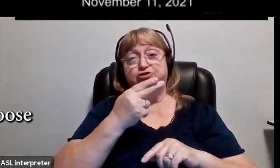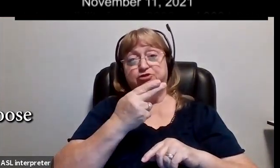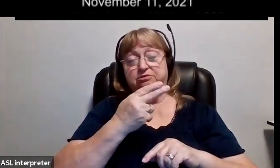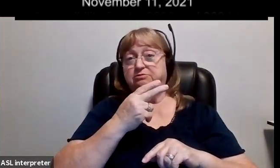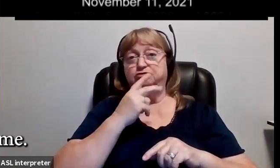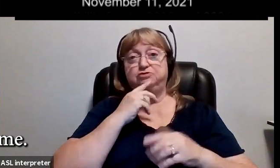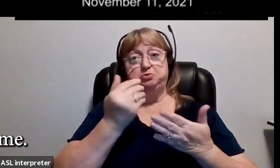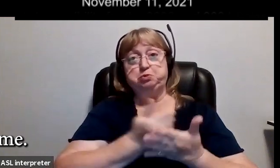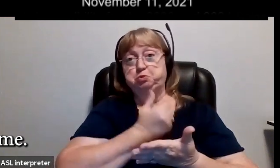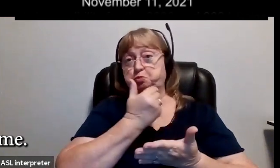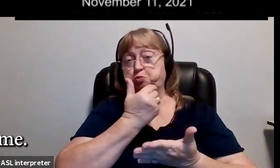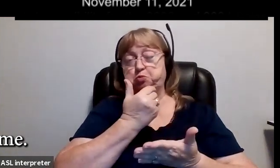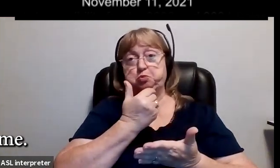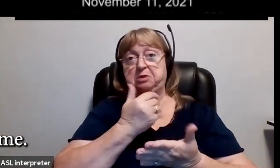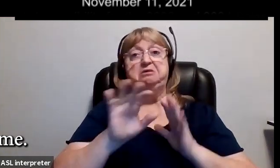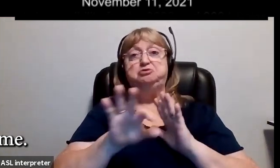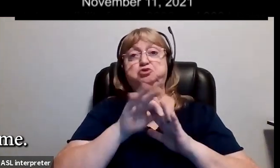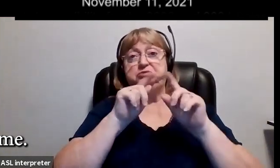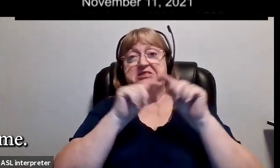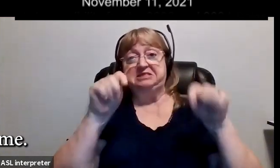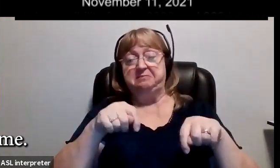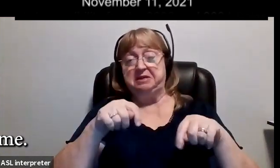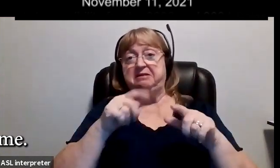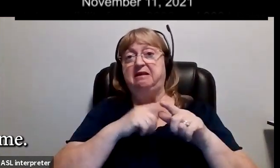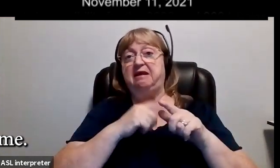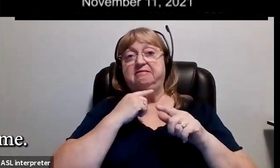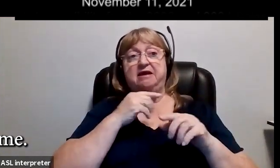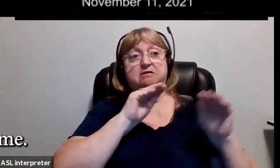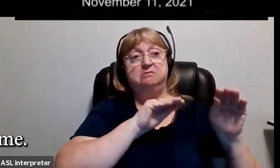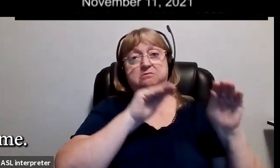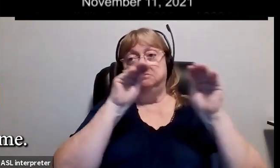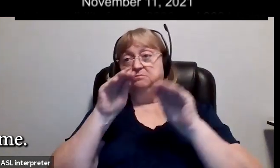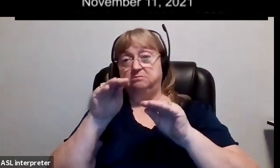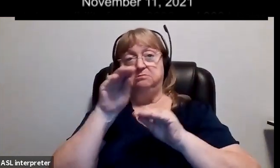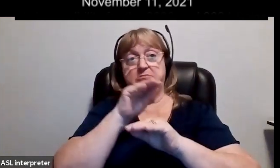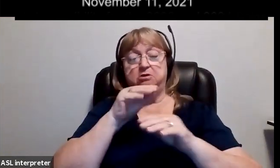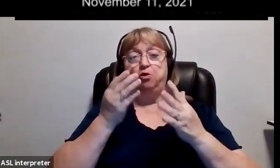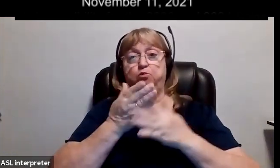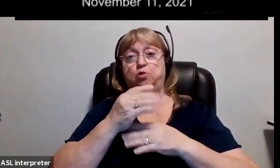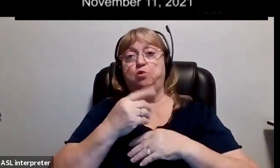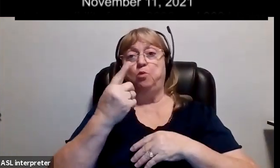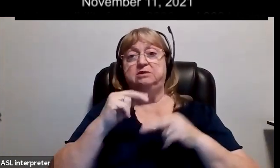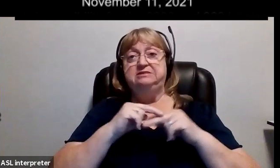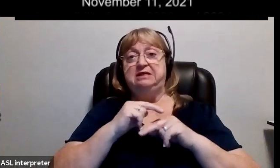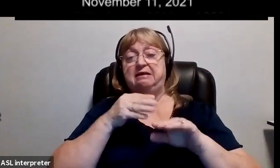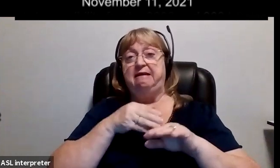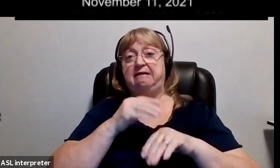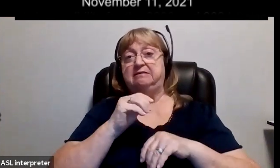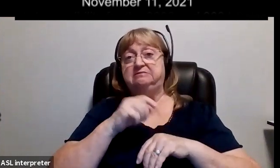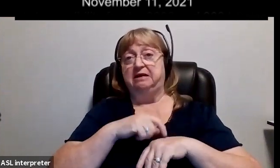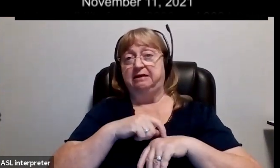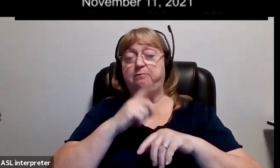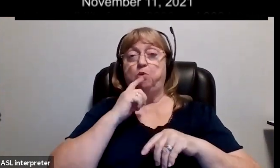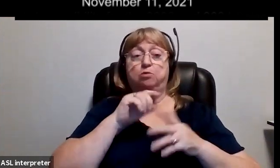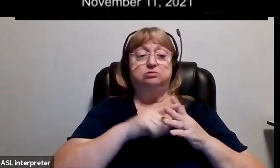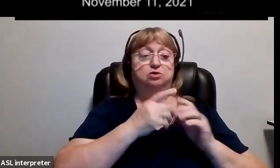you want, and then assess the slide through the slide master one at a time. Or you can start with a template from